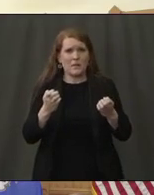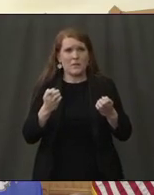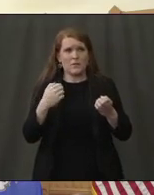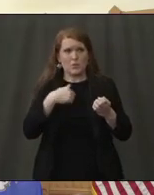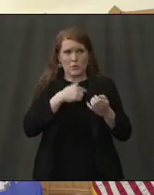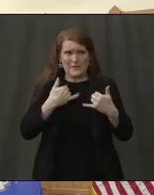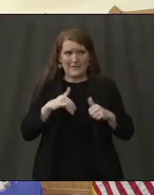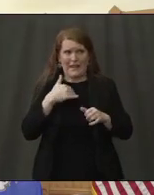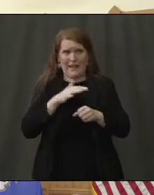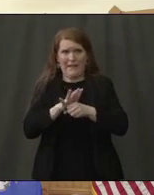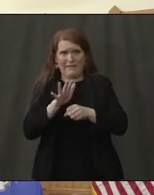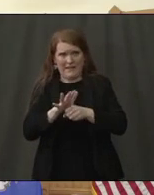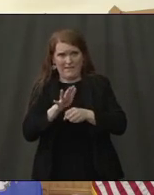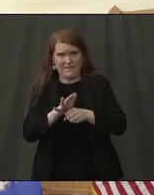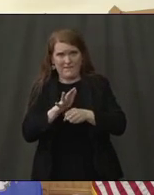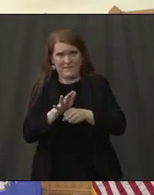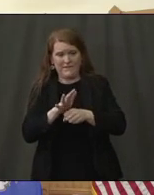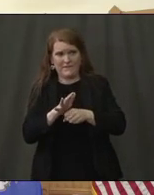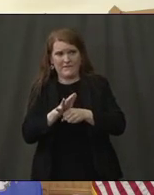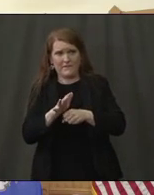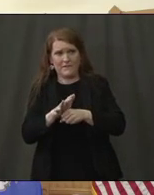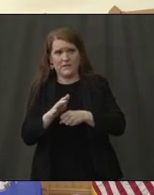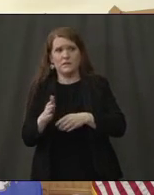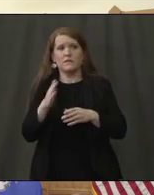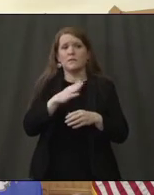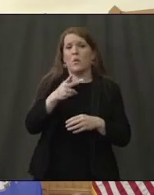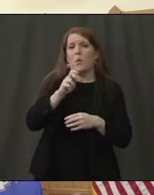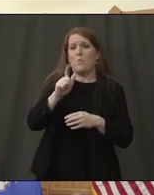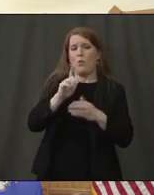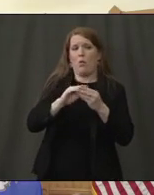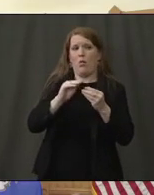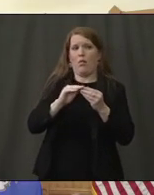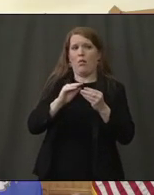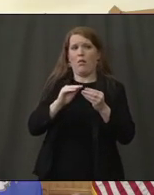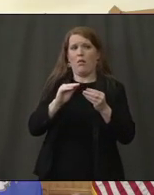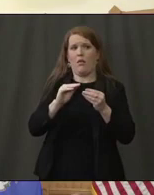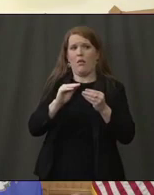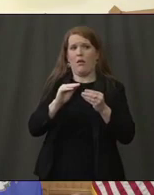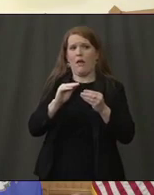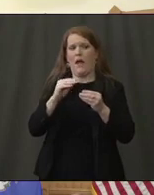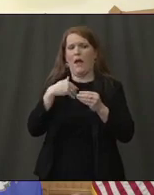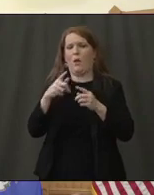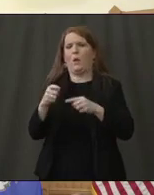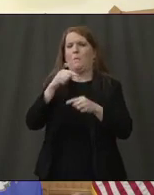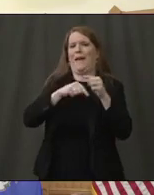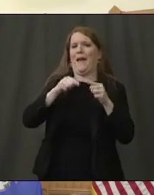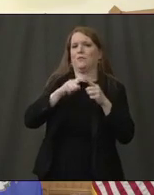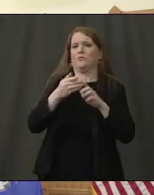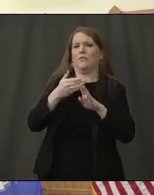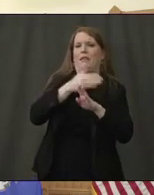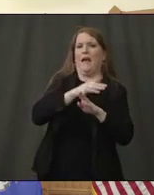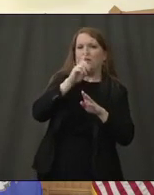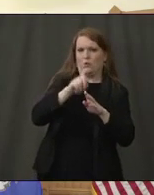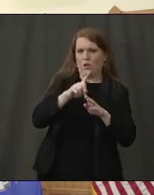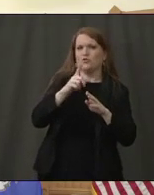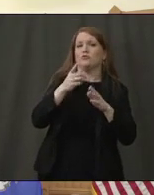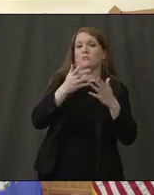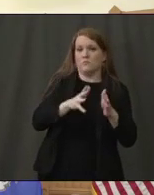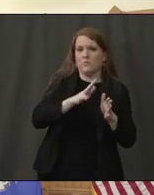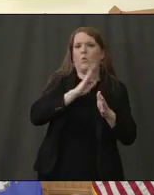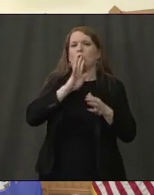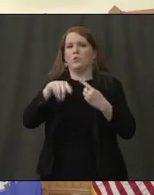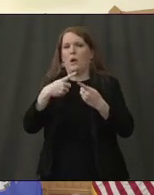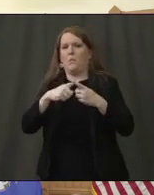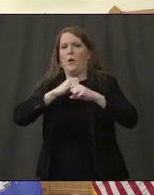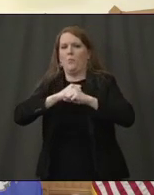now? Hi, Matt. This is Paul Mounds. I'm going to answer a little bit off of the last question, then we'll get into the PPE question. So later this